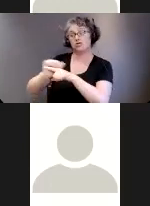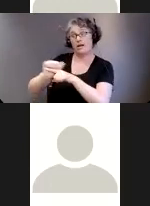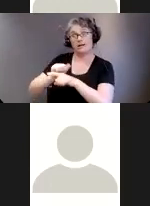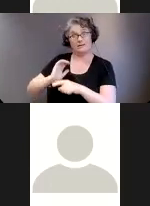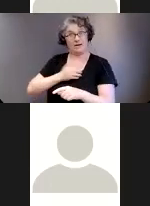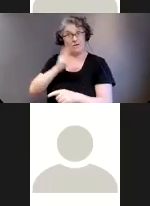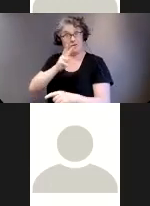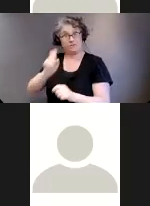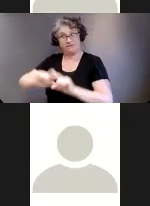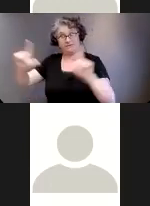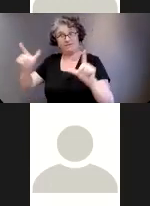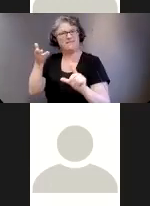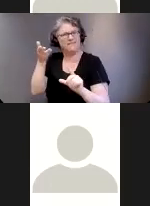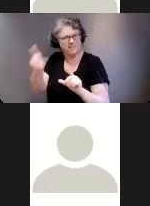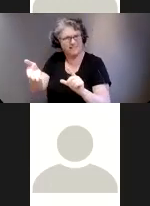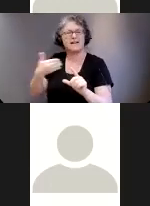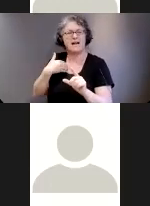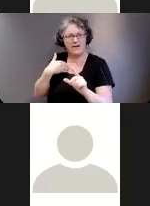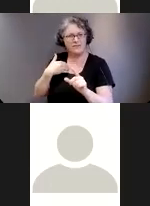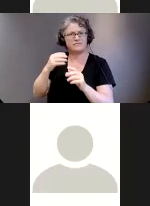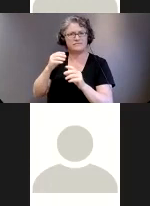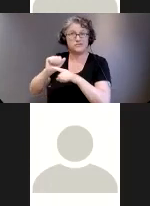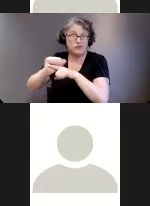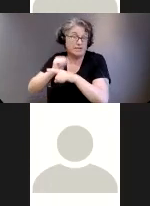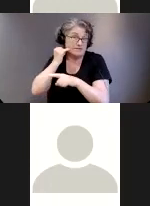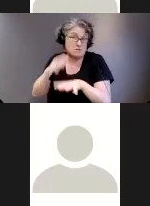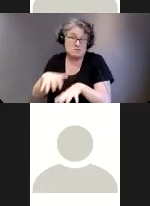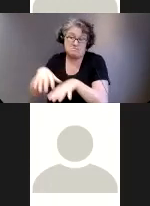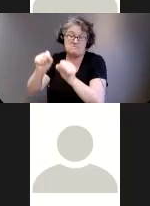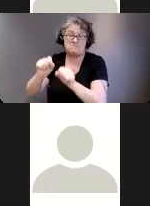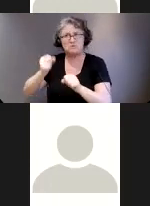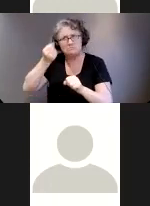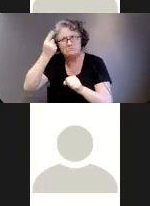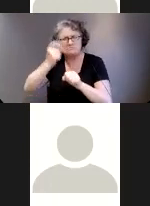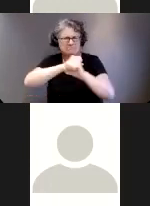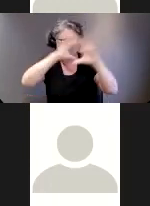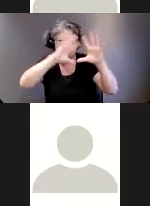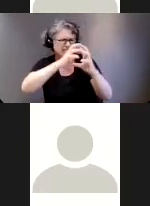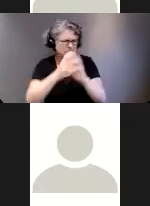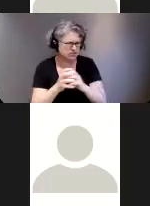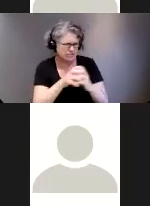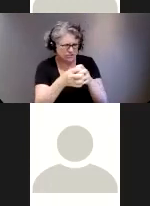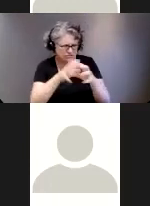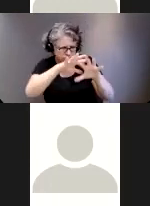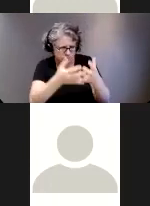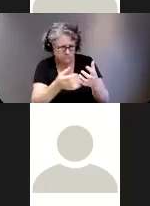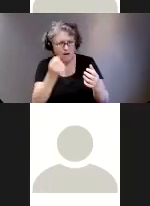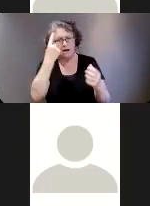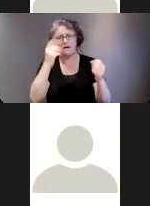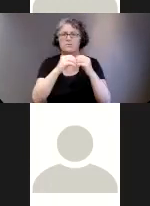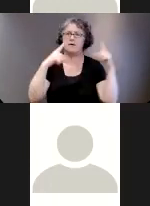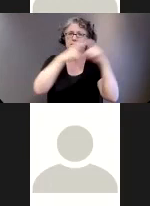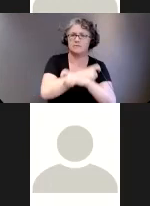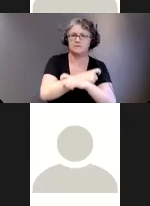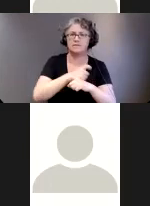can help to develop that intersectional lens. And specifically some trainings that we've developed in the past few years related to gender-based violence in